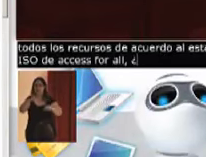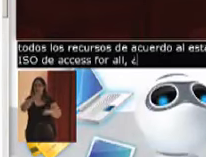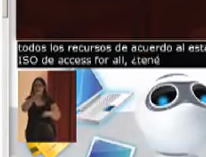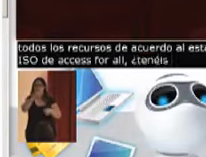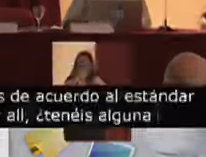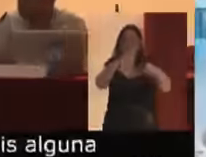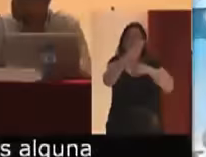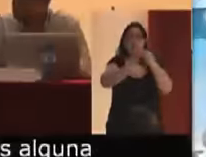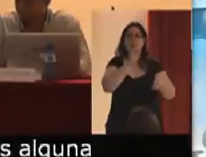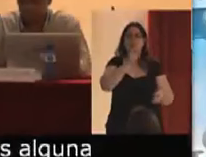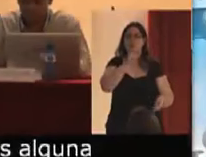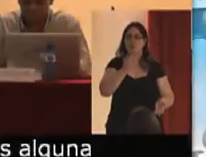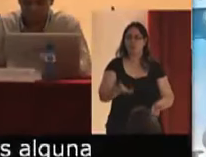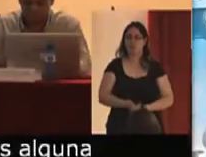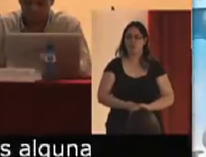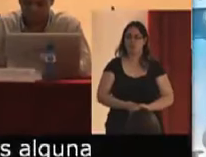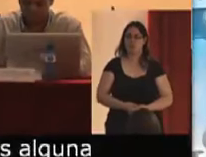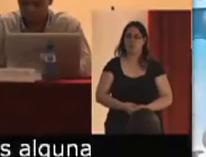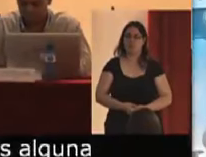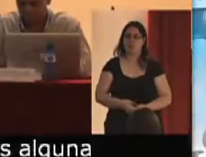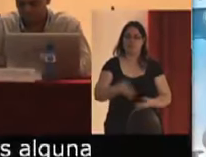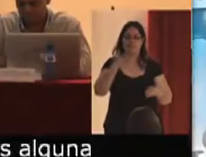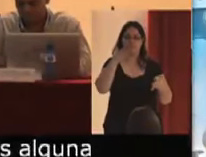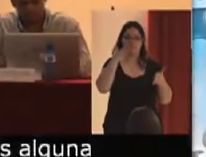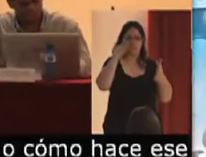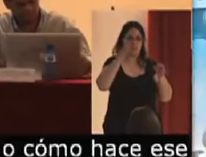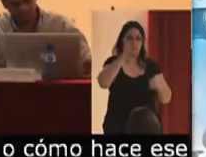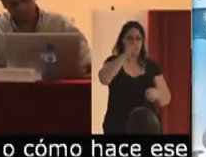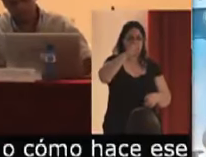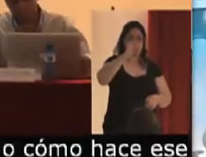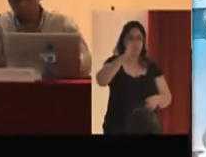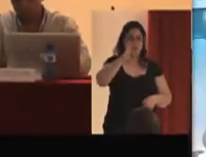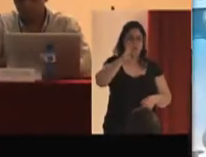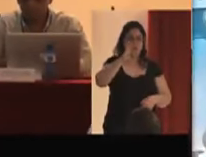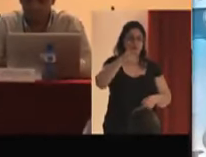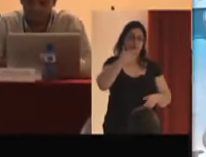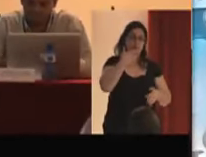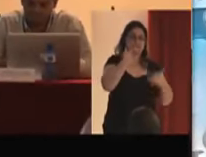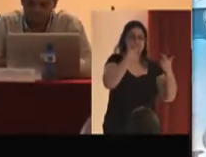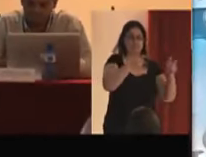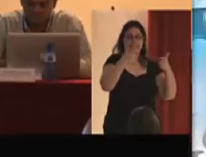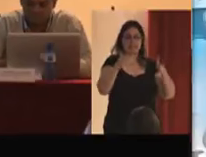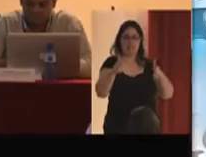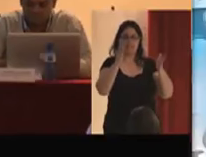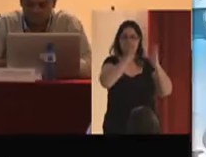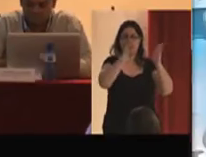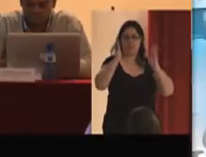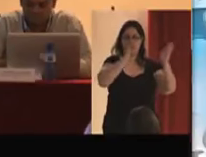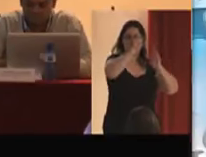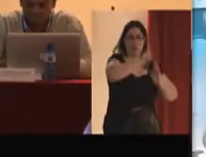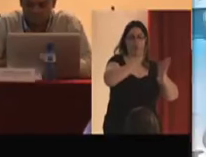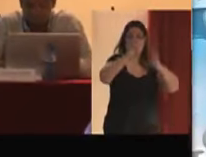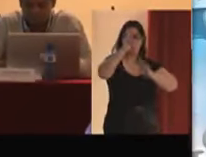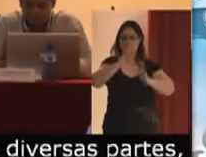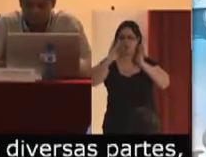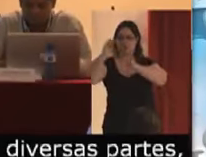labeling tool, or how do you do it? No. In reality, the ISO contains